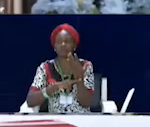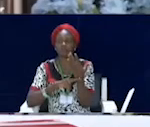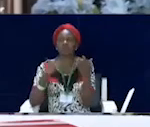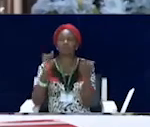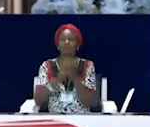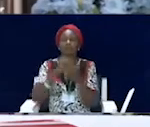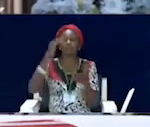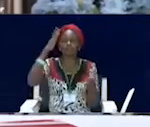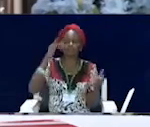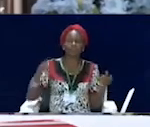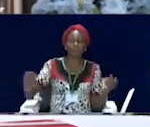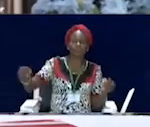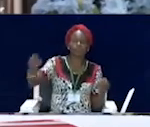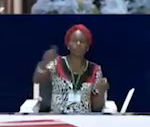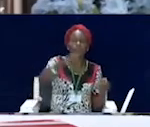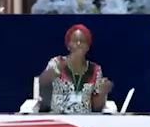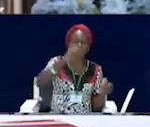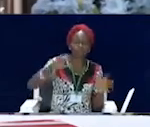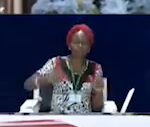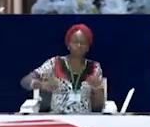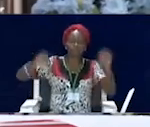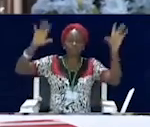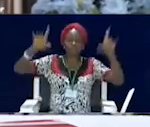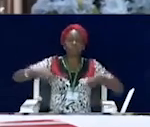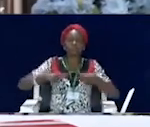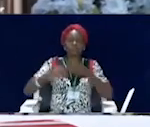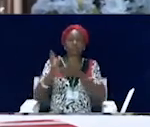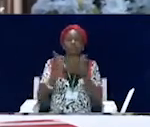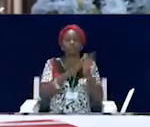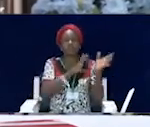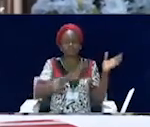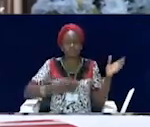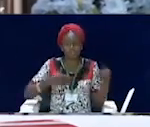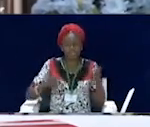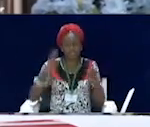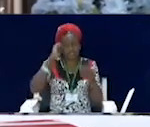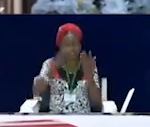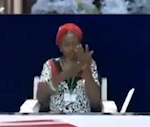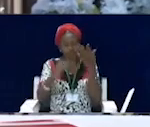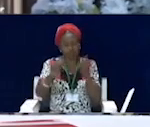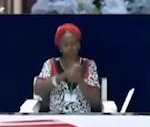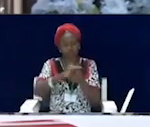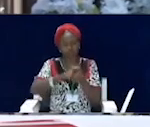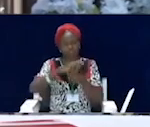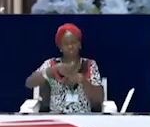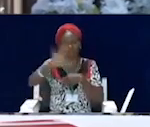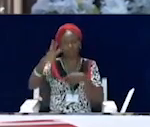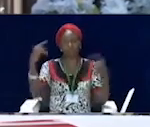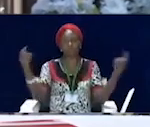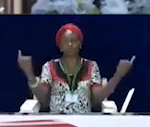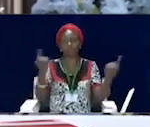That's why you must give your life to Jesus Christ and let his blood wash away your sin.